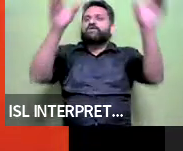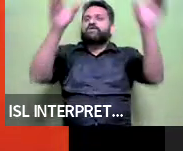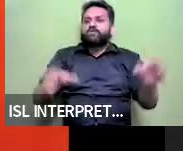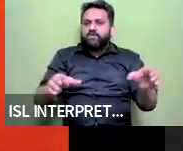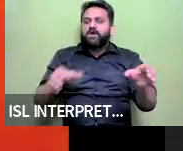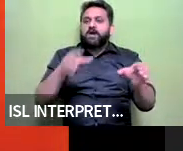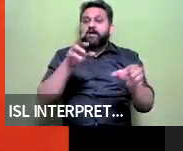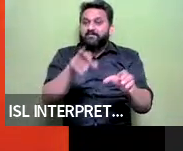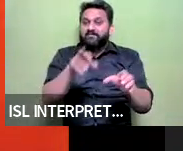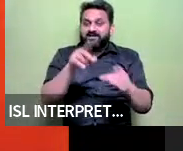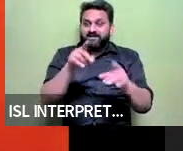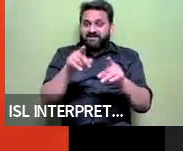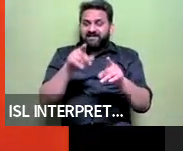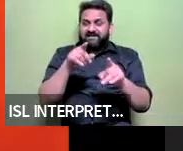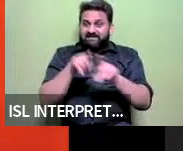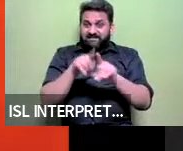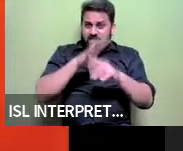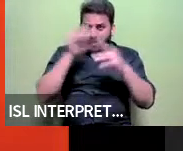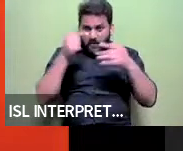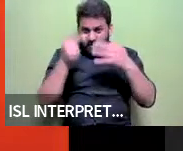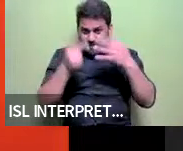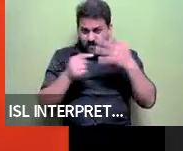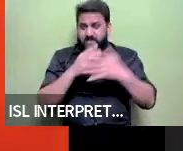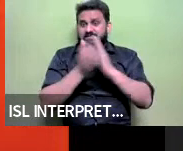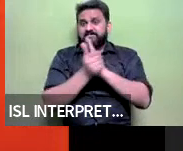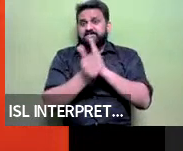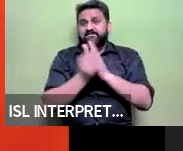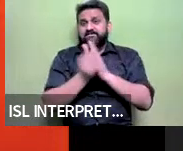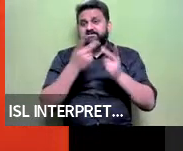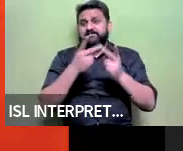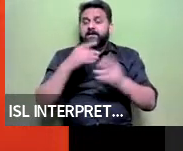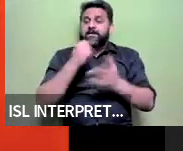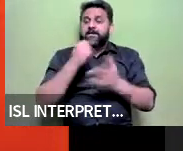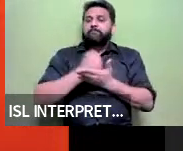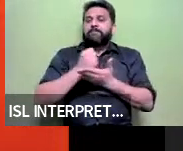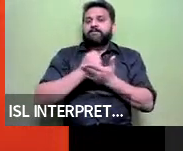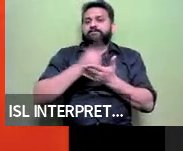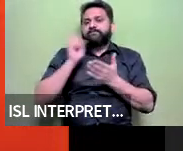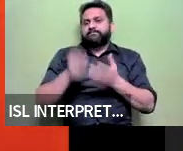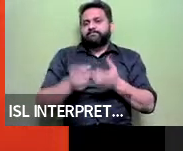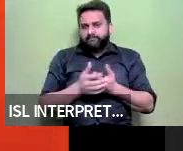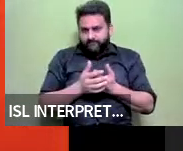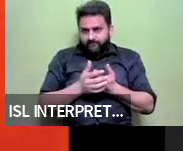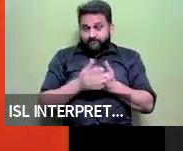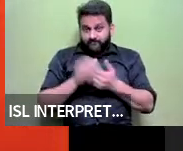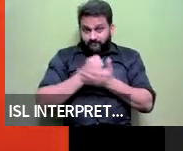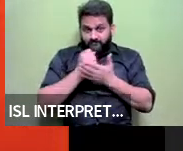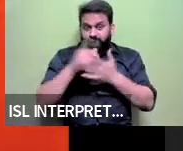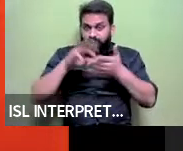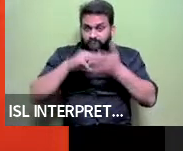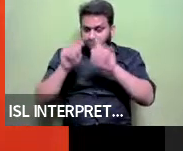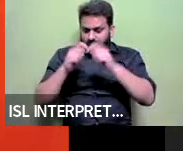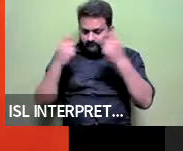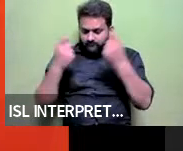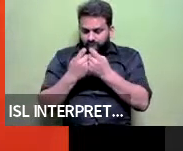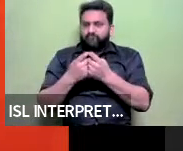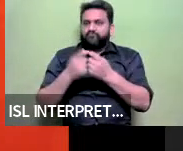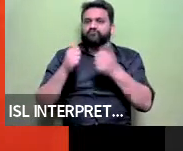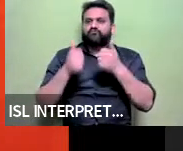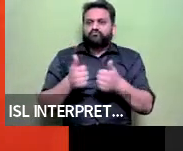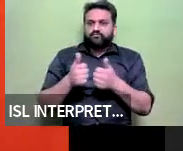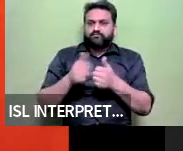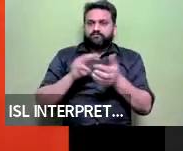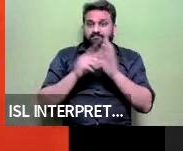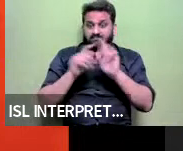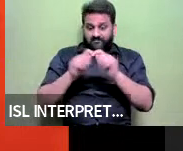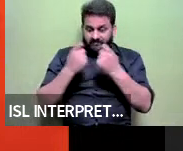champion. So all these skills with the practice can make you a good team, a competitive team, a team